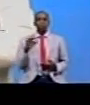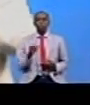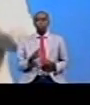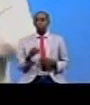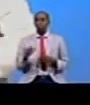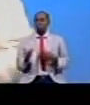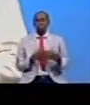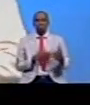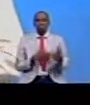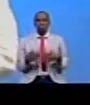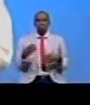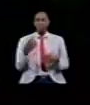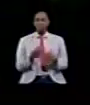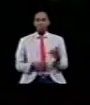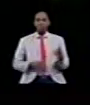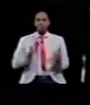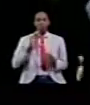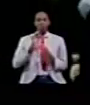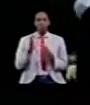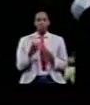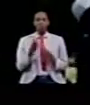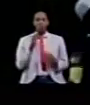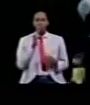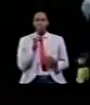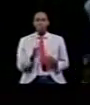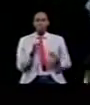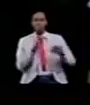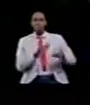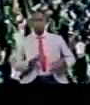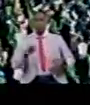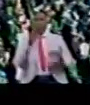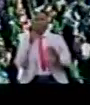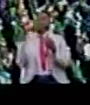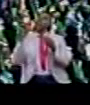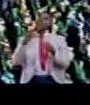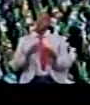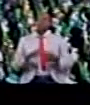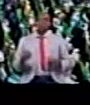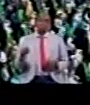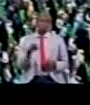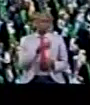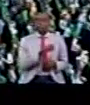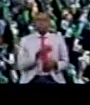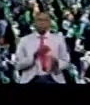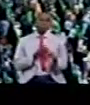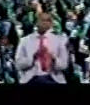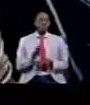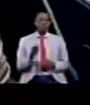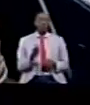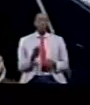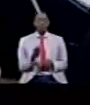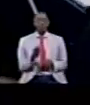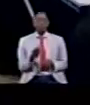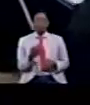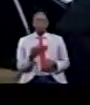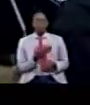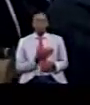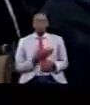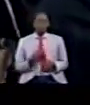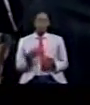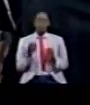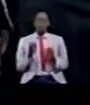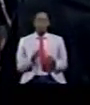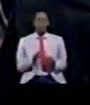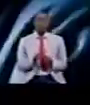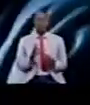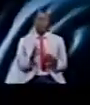Our eyes' eye will be spiritual. Our wives will not be carnal wives. Our wives will be spiritual. Jesus, make